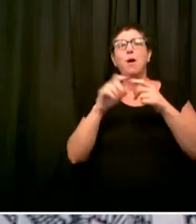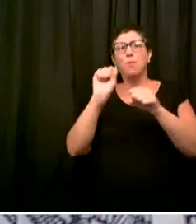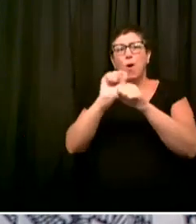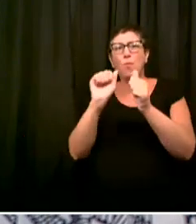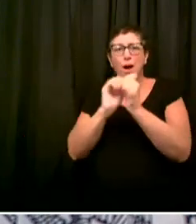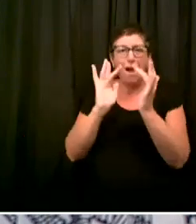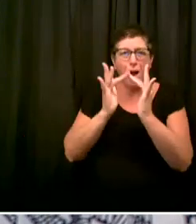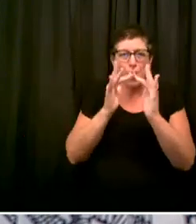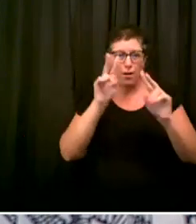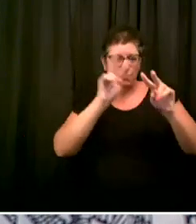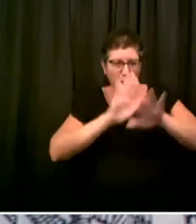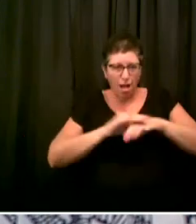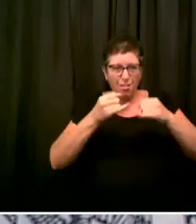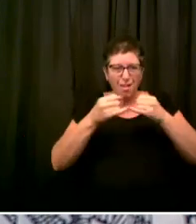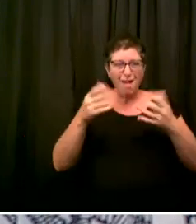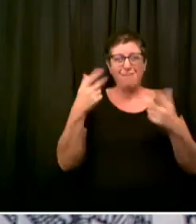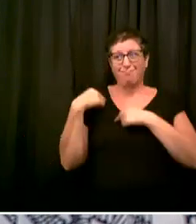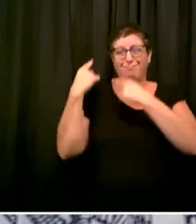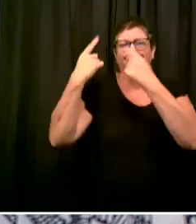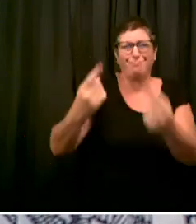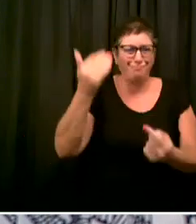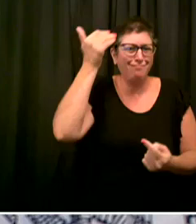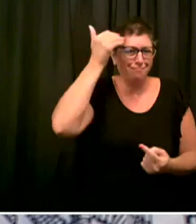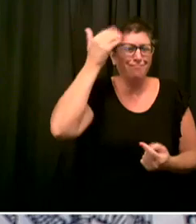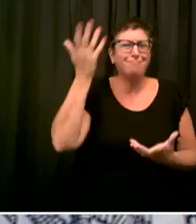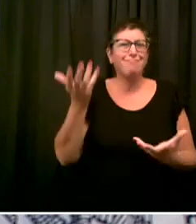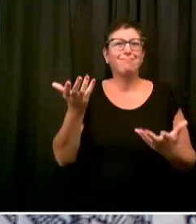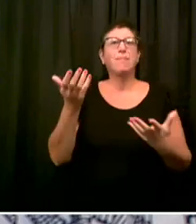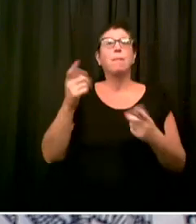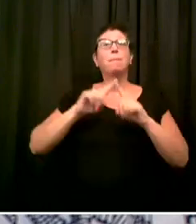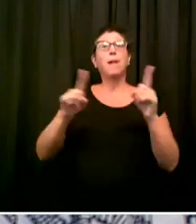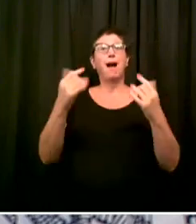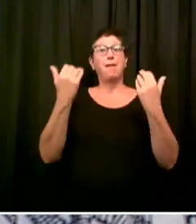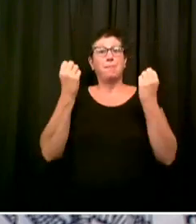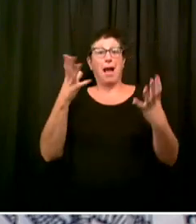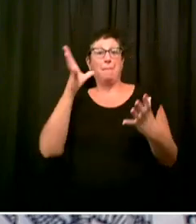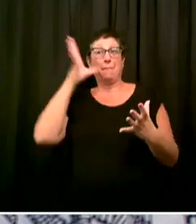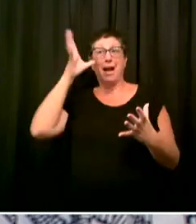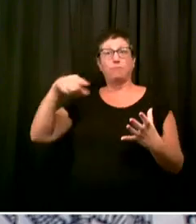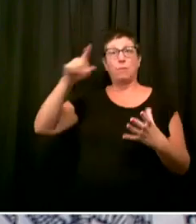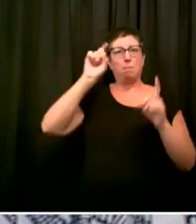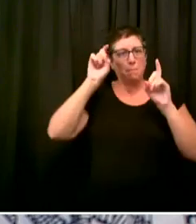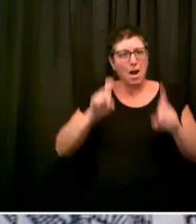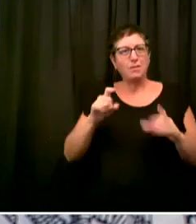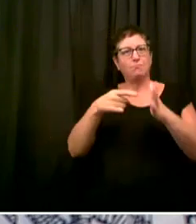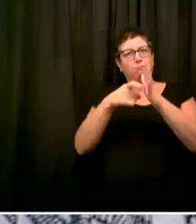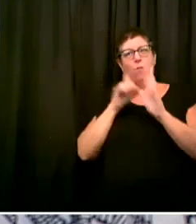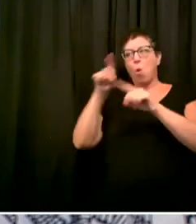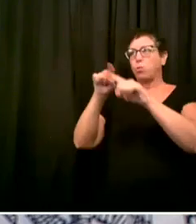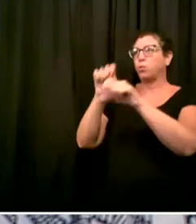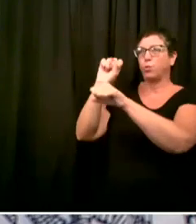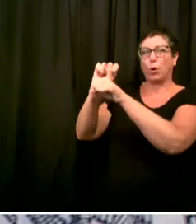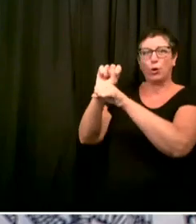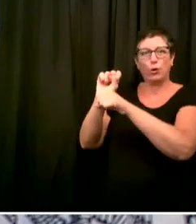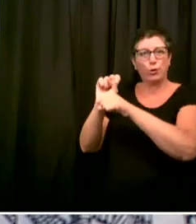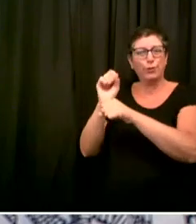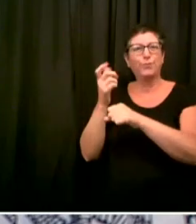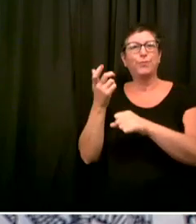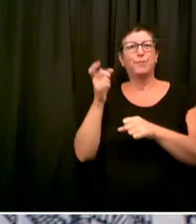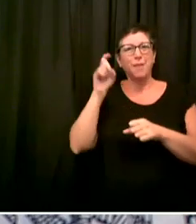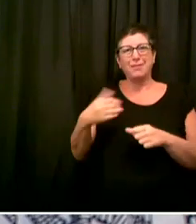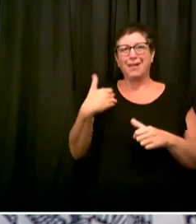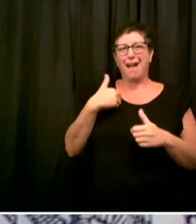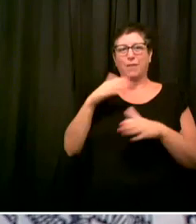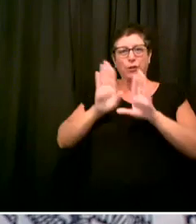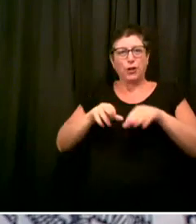clearly parents who absolutely need that childcare. So our goal is to make sure it is prioritized for the families that need it